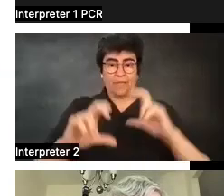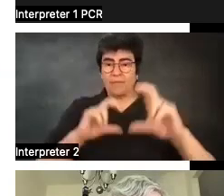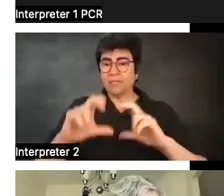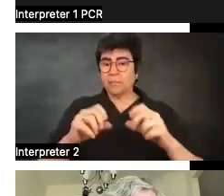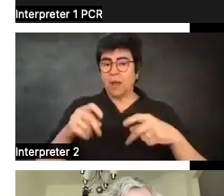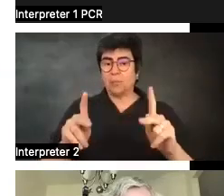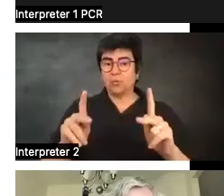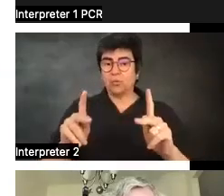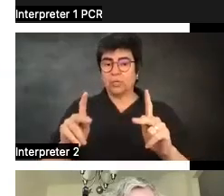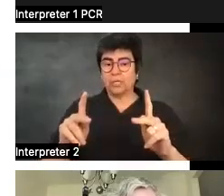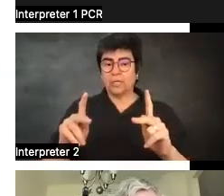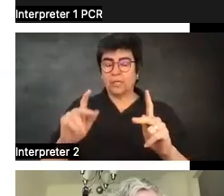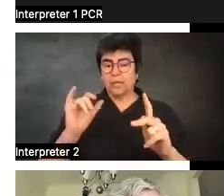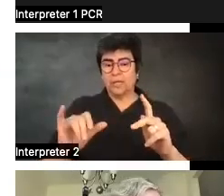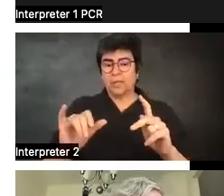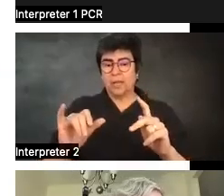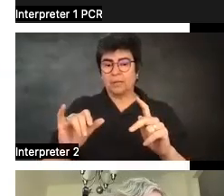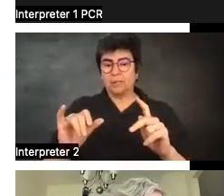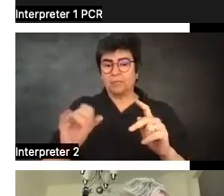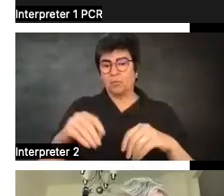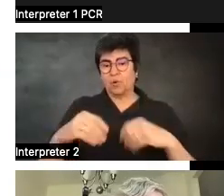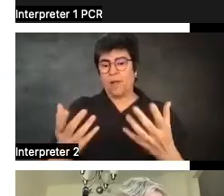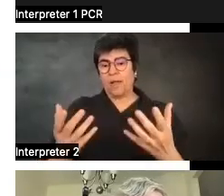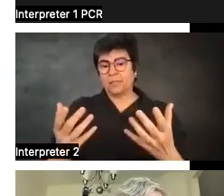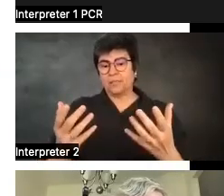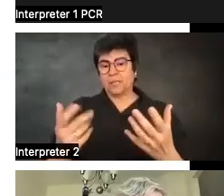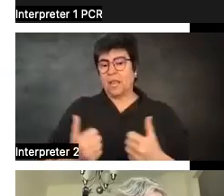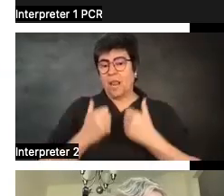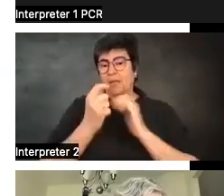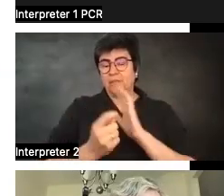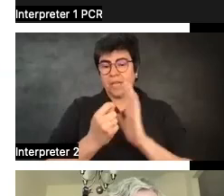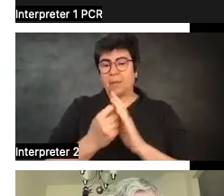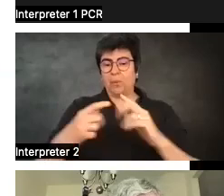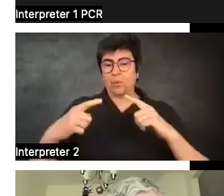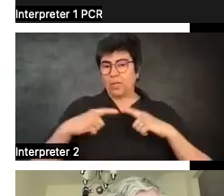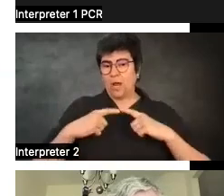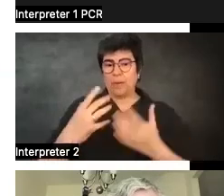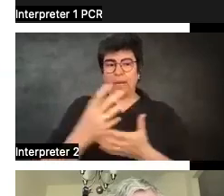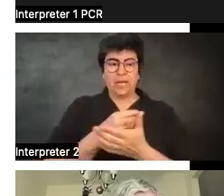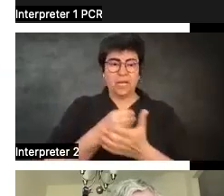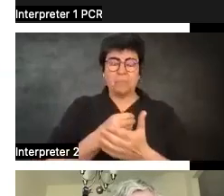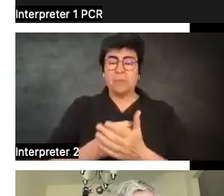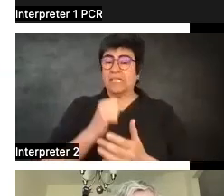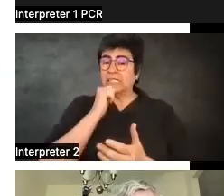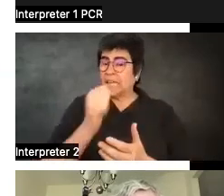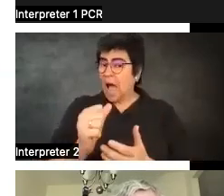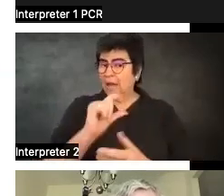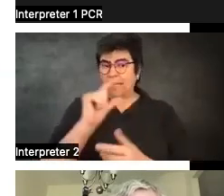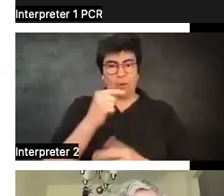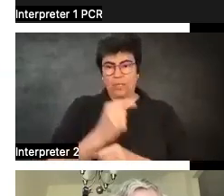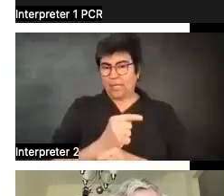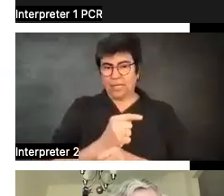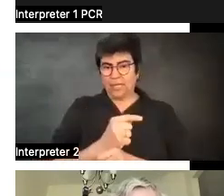opportunity that provides lifetime retirement income. It's not guaranteed. We